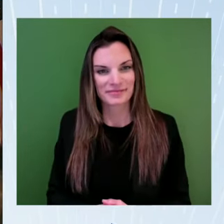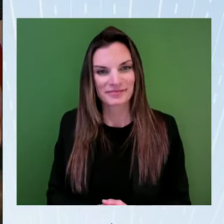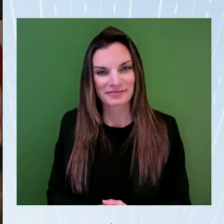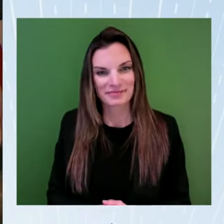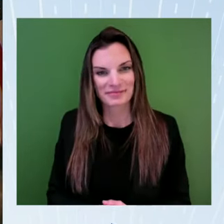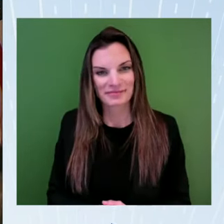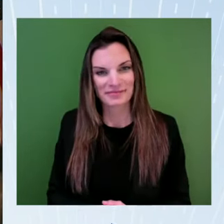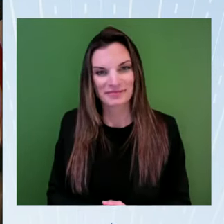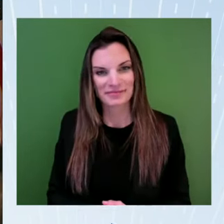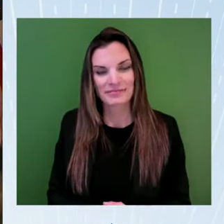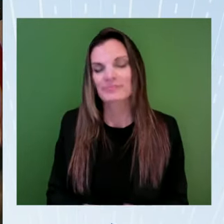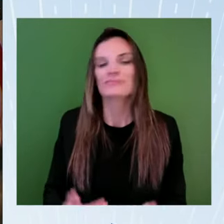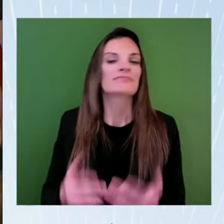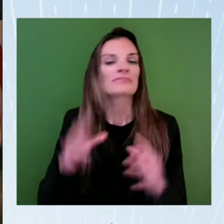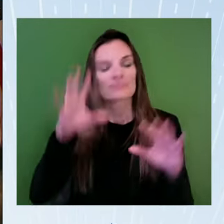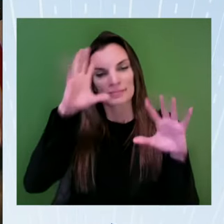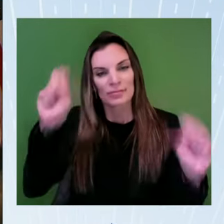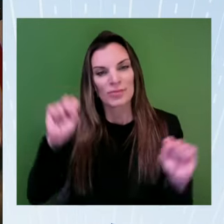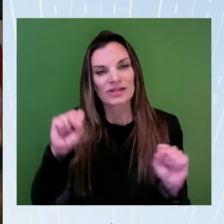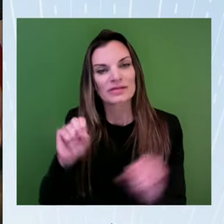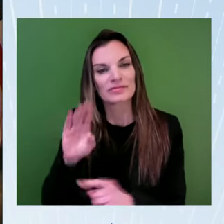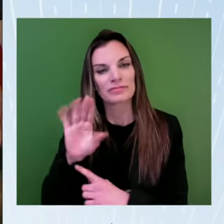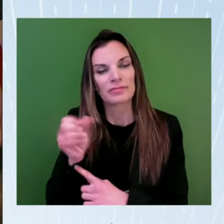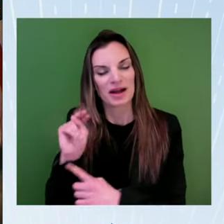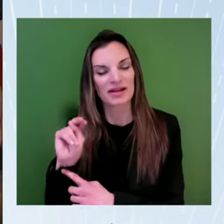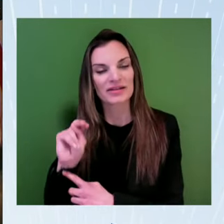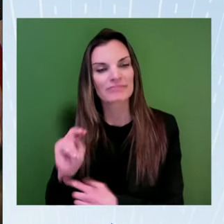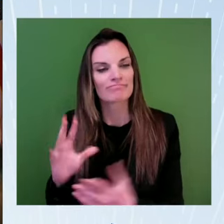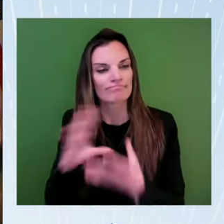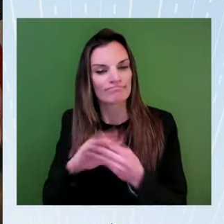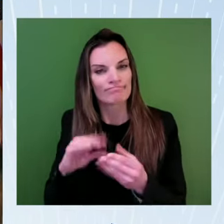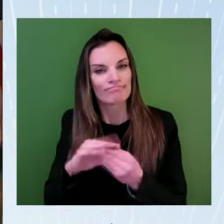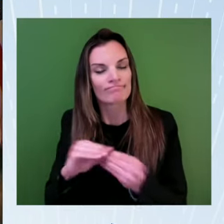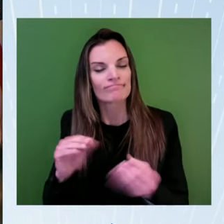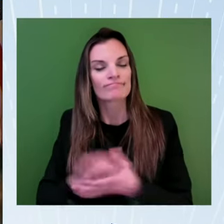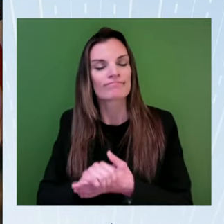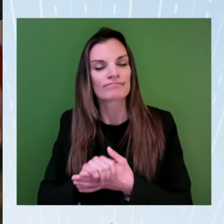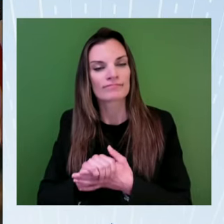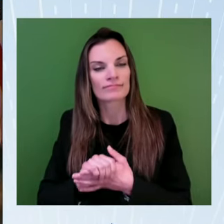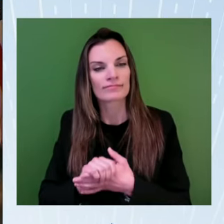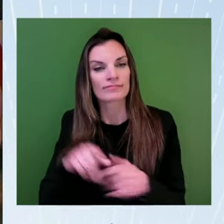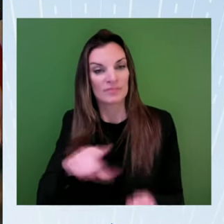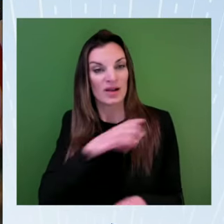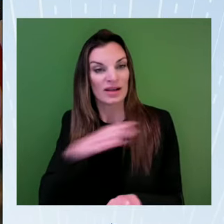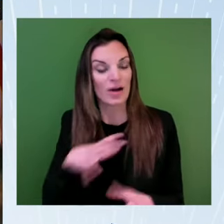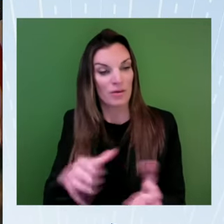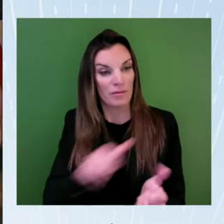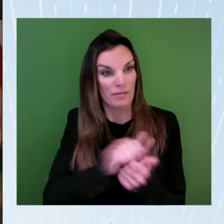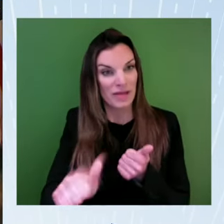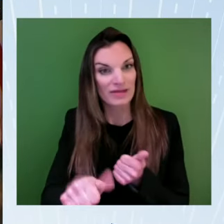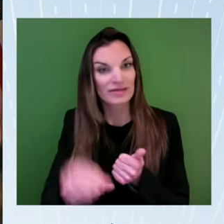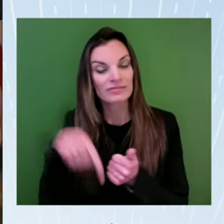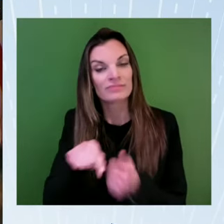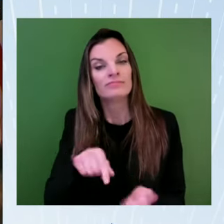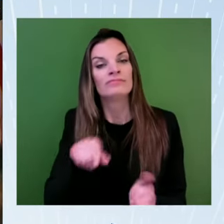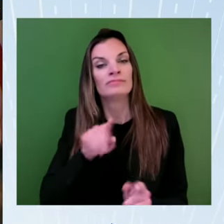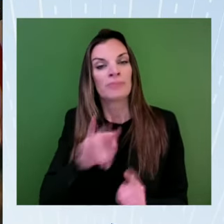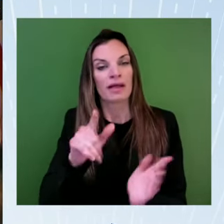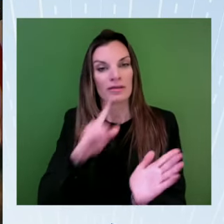You know, as President Biden said after Congress passed this bill is further proof that Republicans